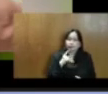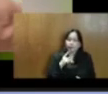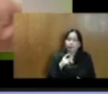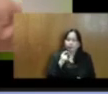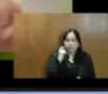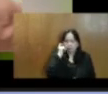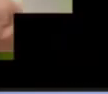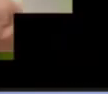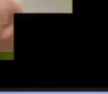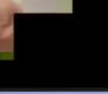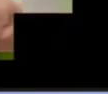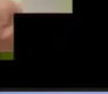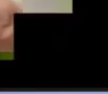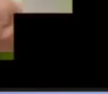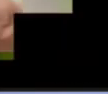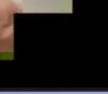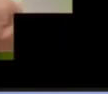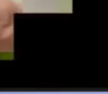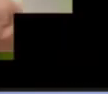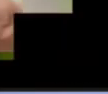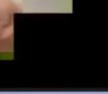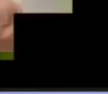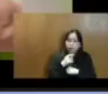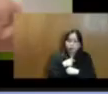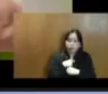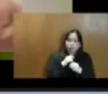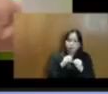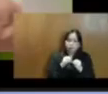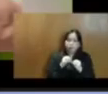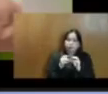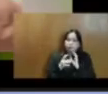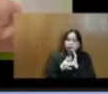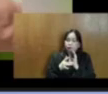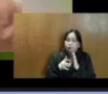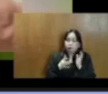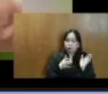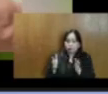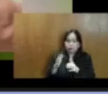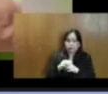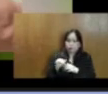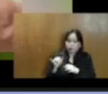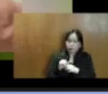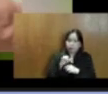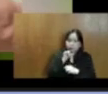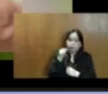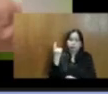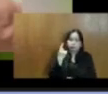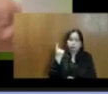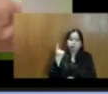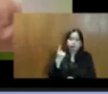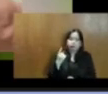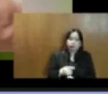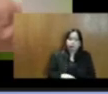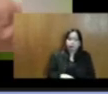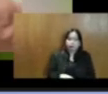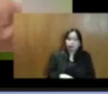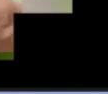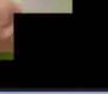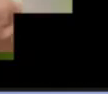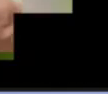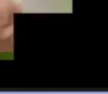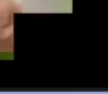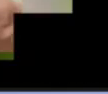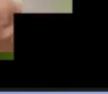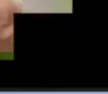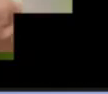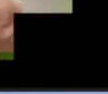we will be working on having we're doing the digital roadmap as well, in terms of not only for internally, but of course for the